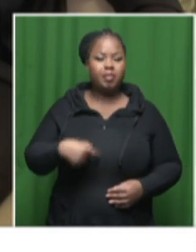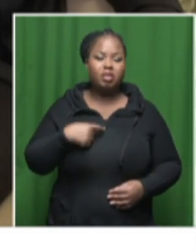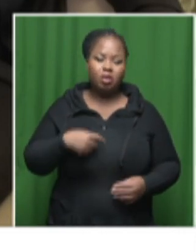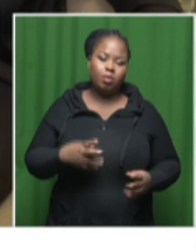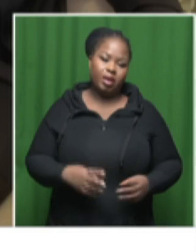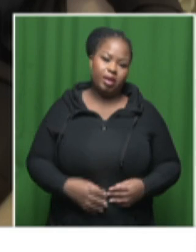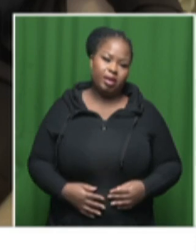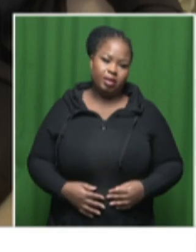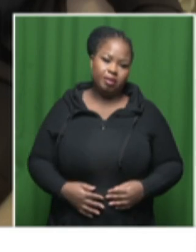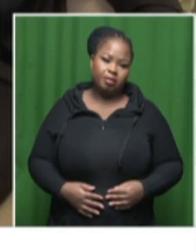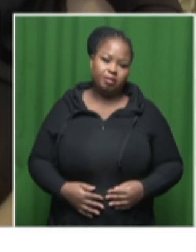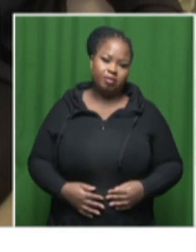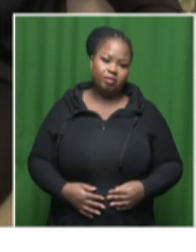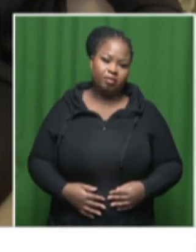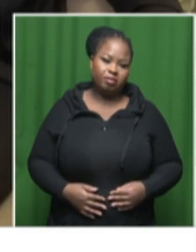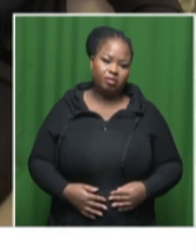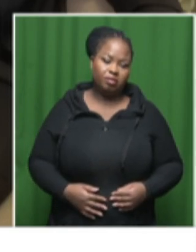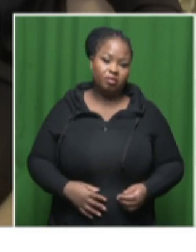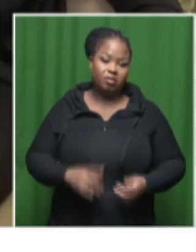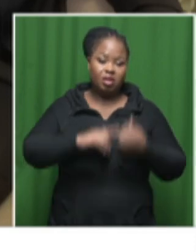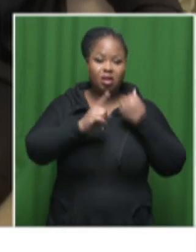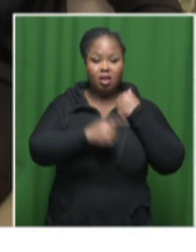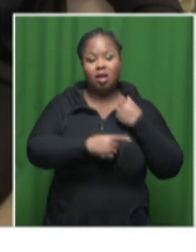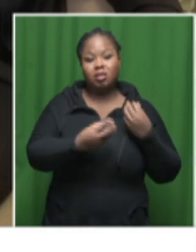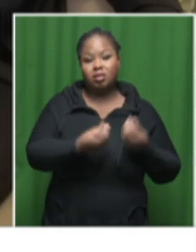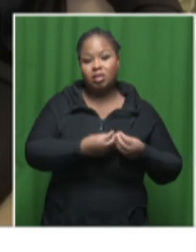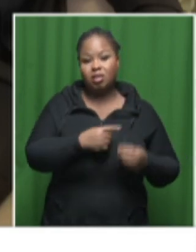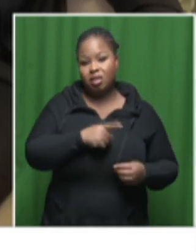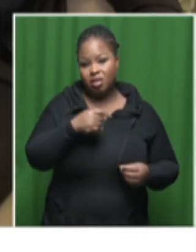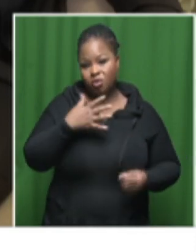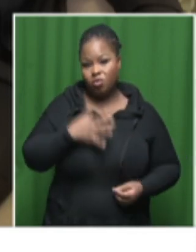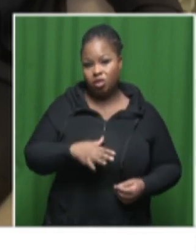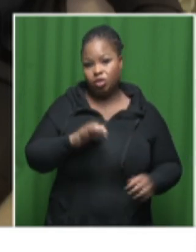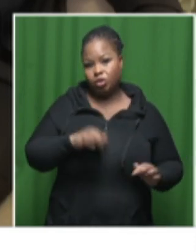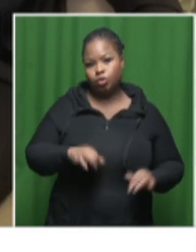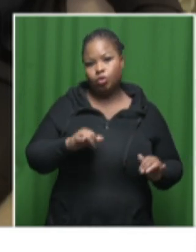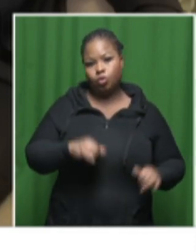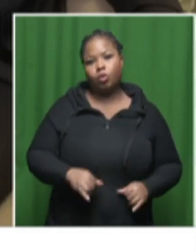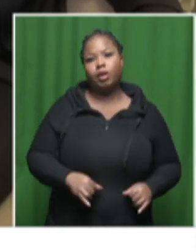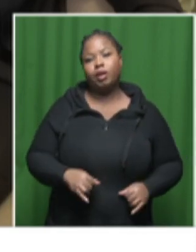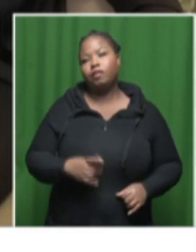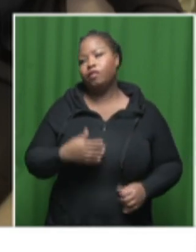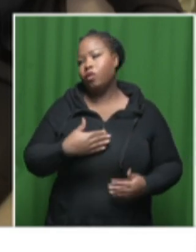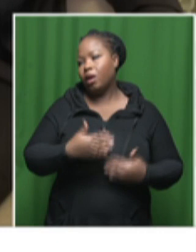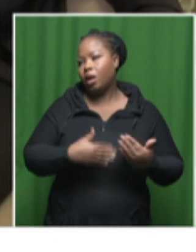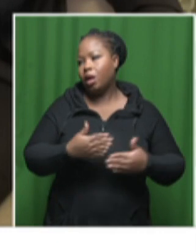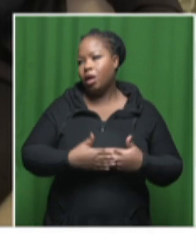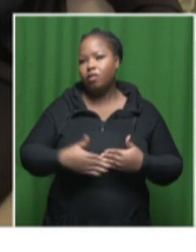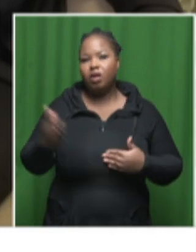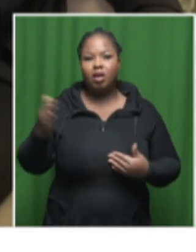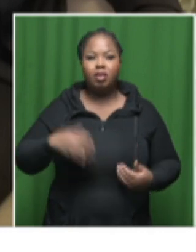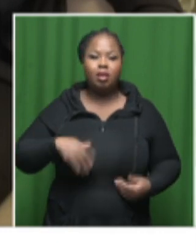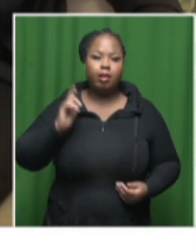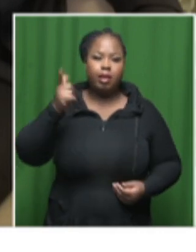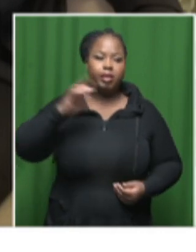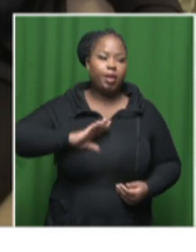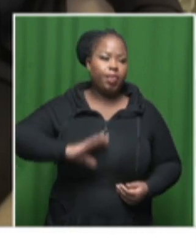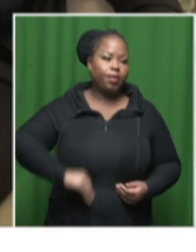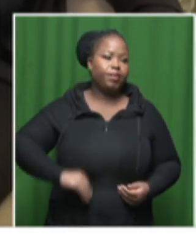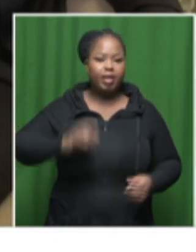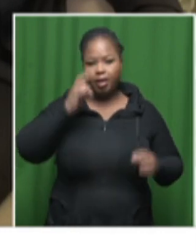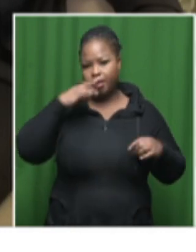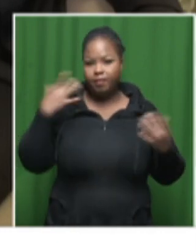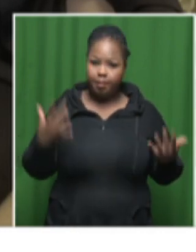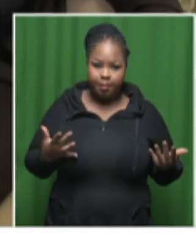way, the last thing they want is to wait indefinitely and further lose hope. So, you